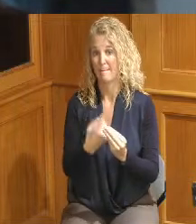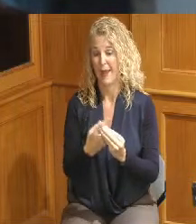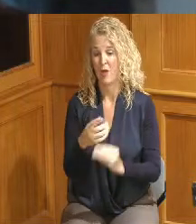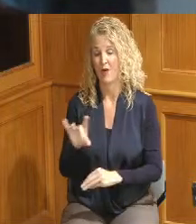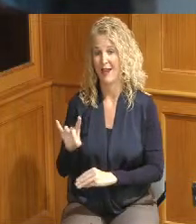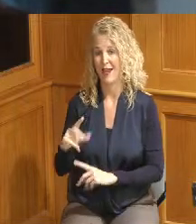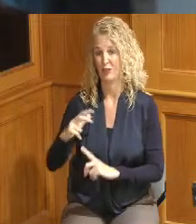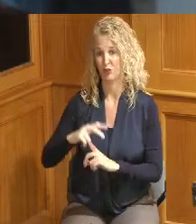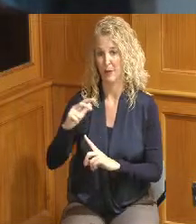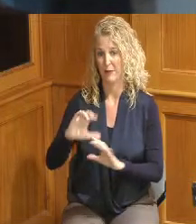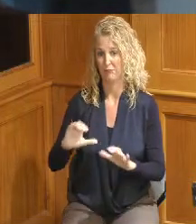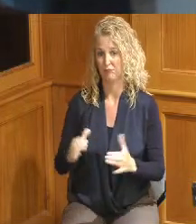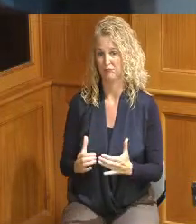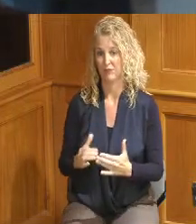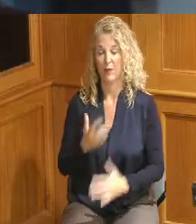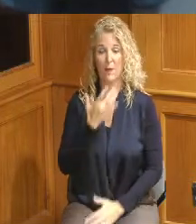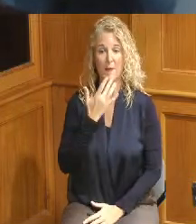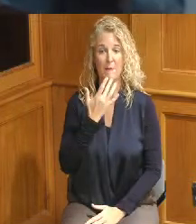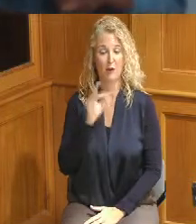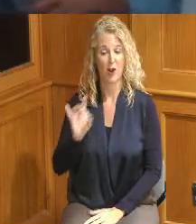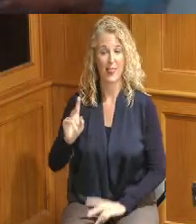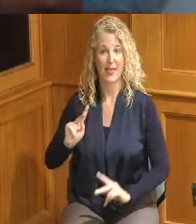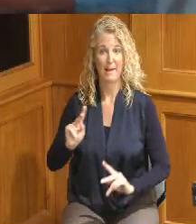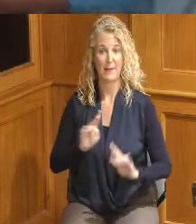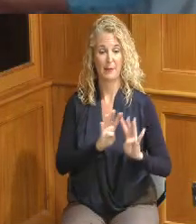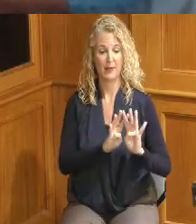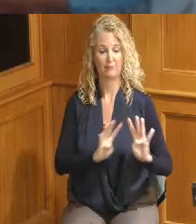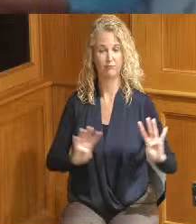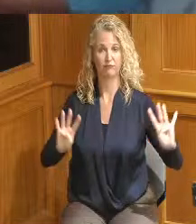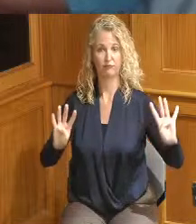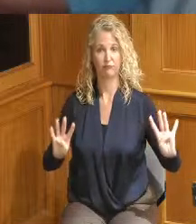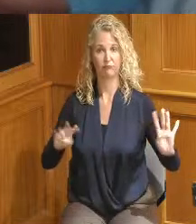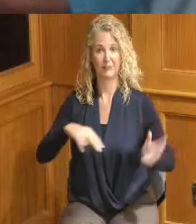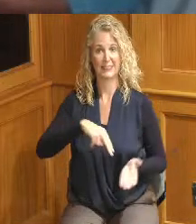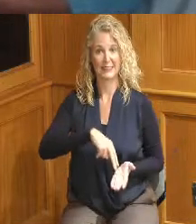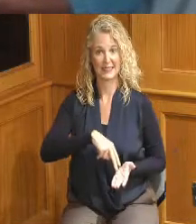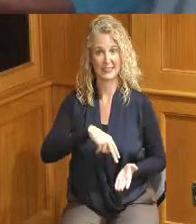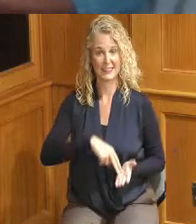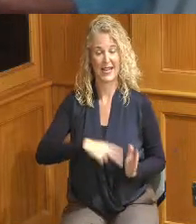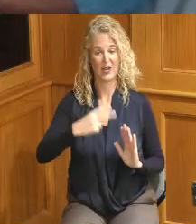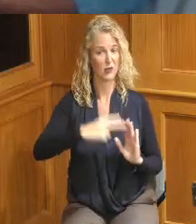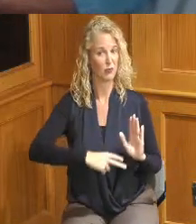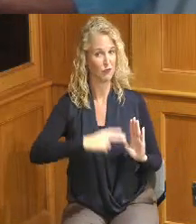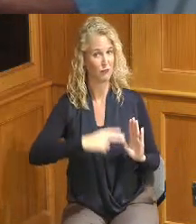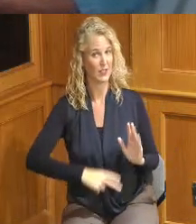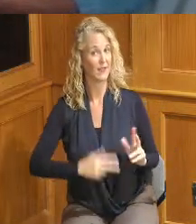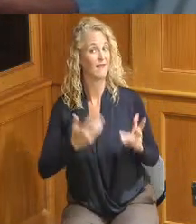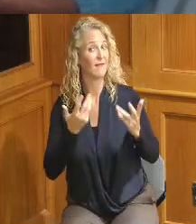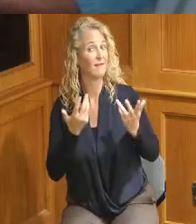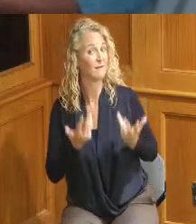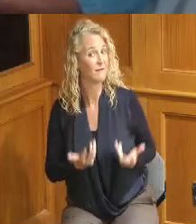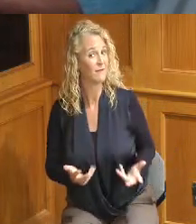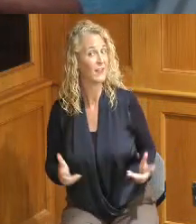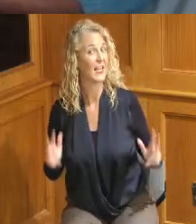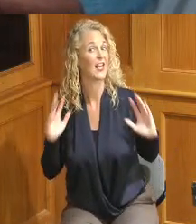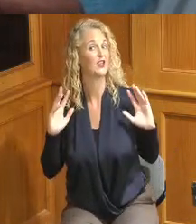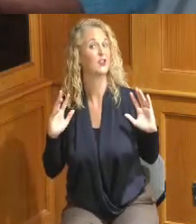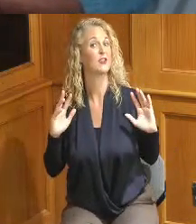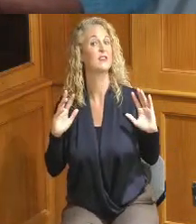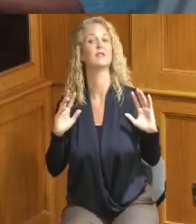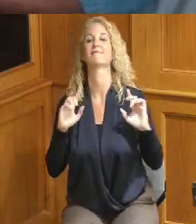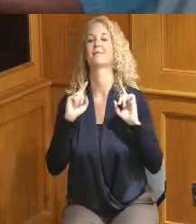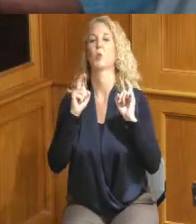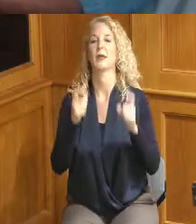champions. And we would like the champions to come to the podium and stand as you do the reading. And after that's done, we will then give